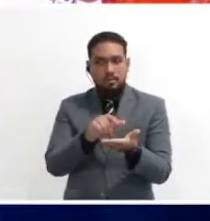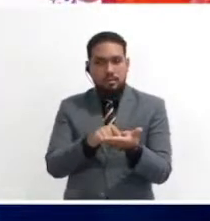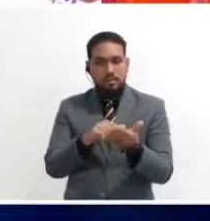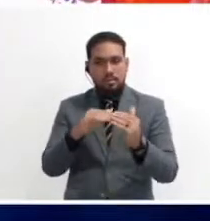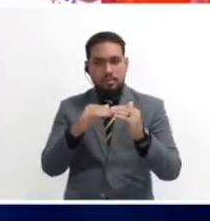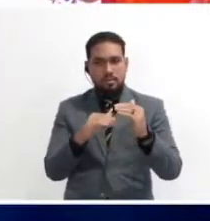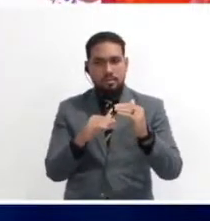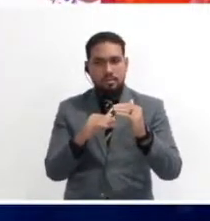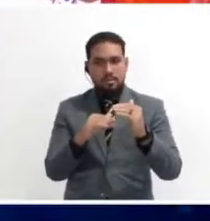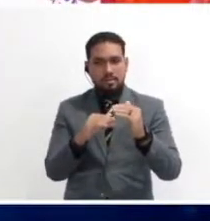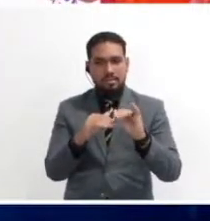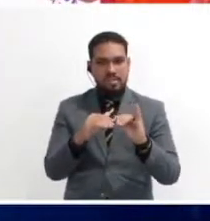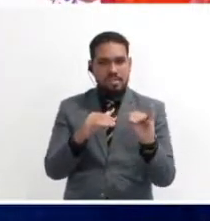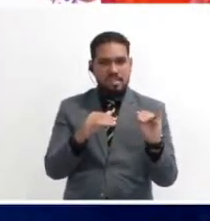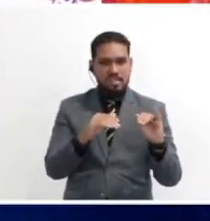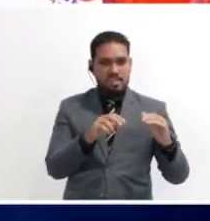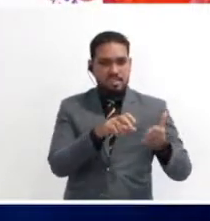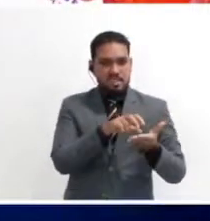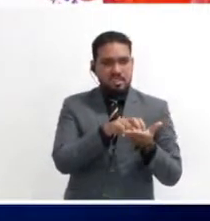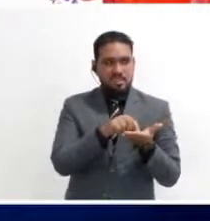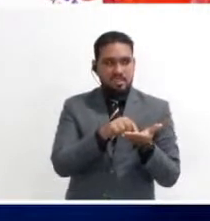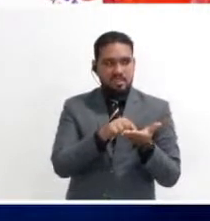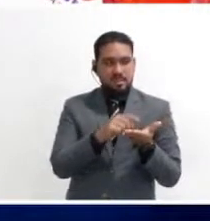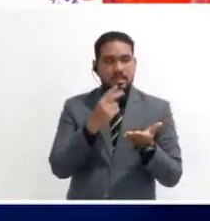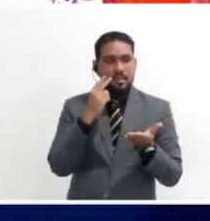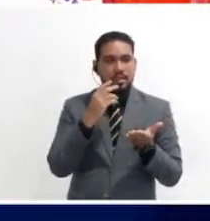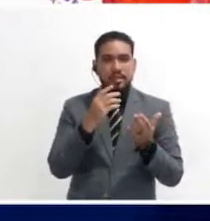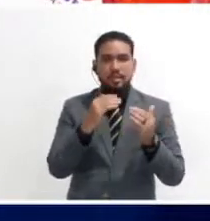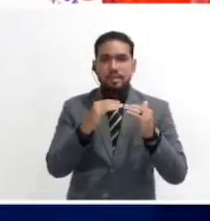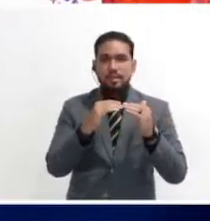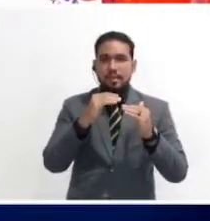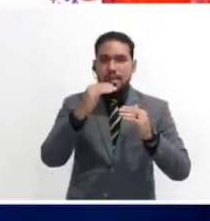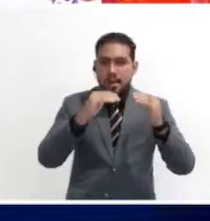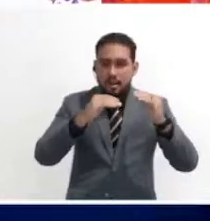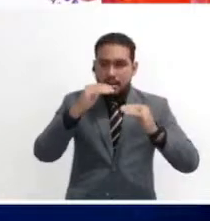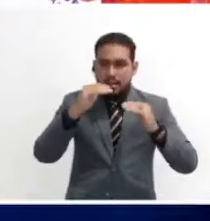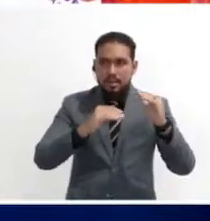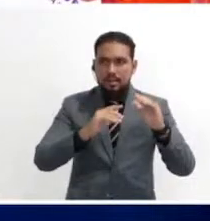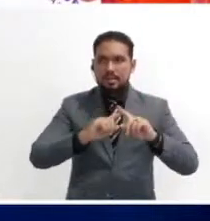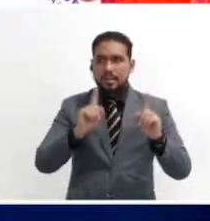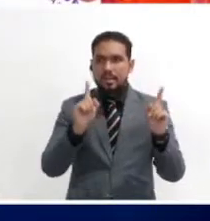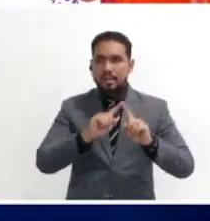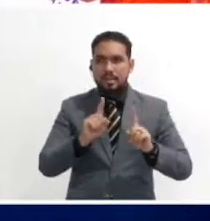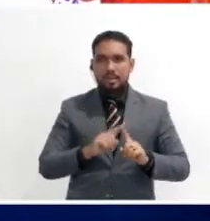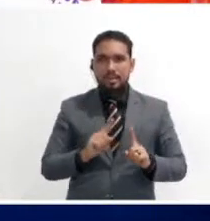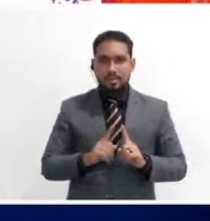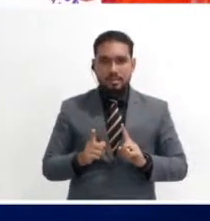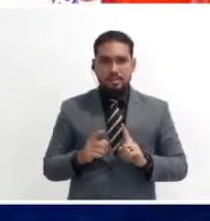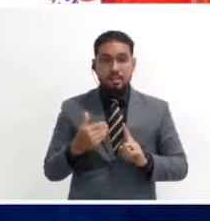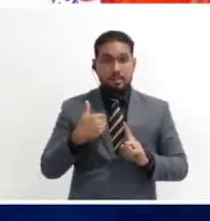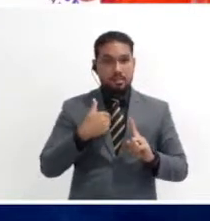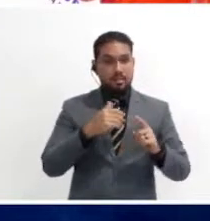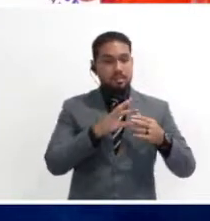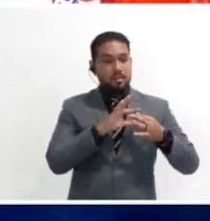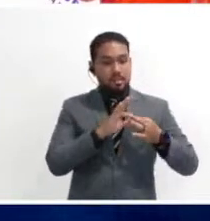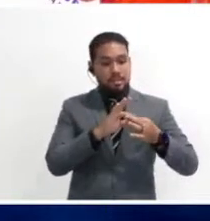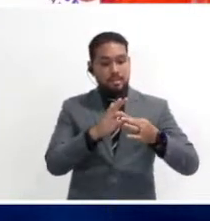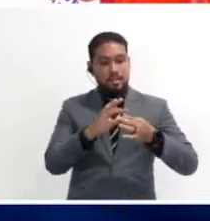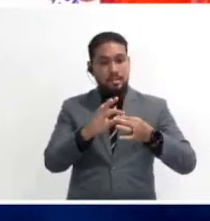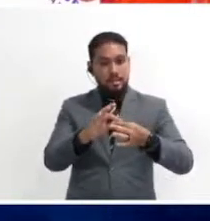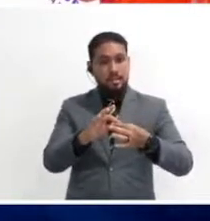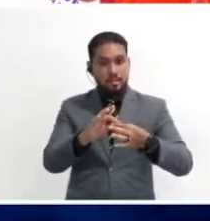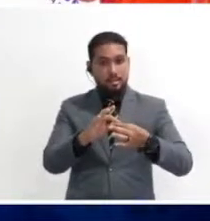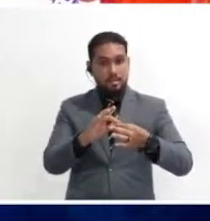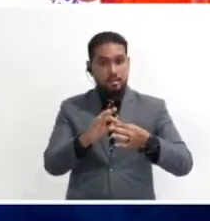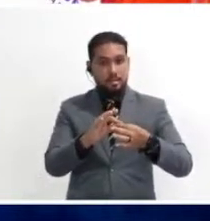density difference between the micro bumps that attach to the silicon bridge versus the bumps that attach